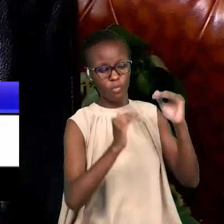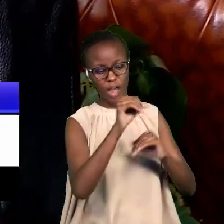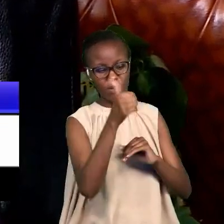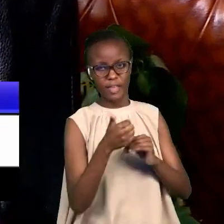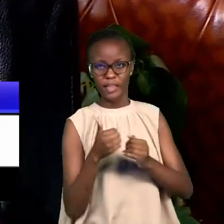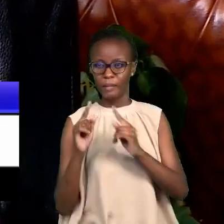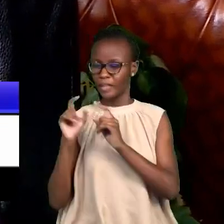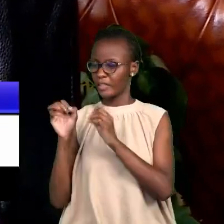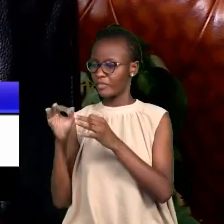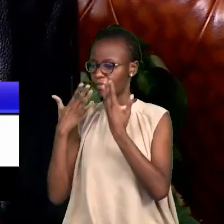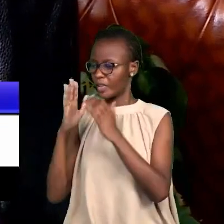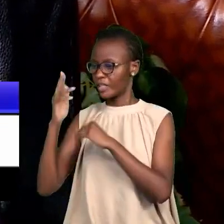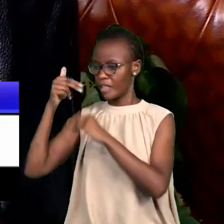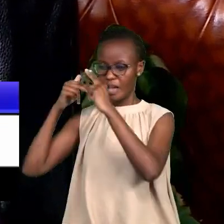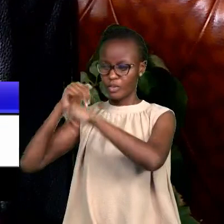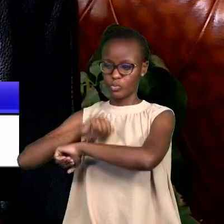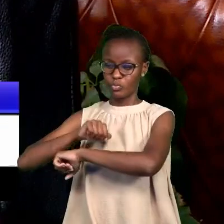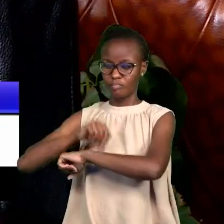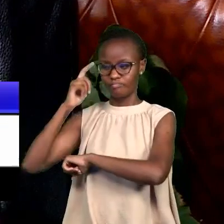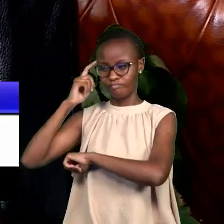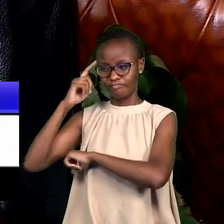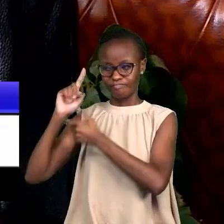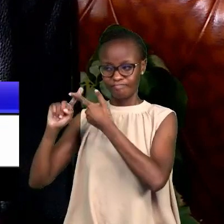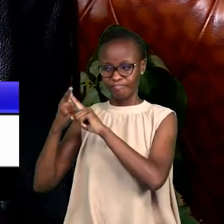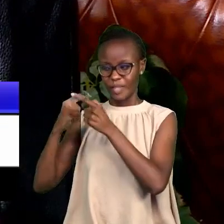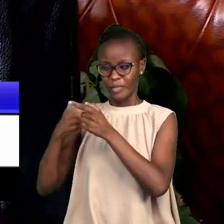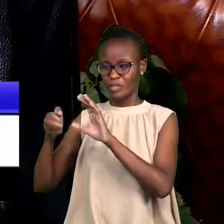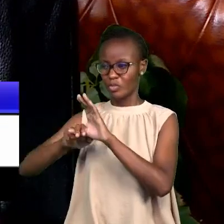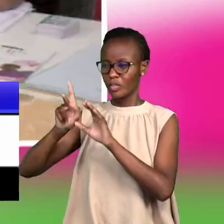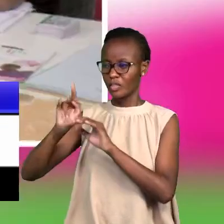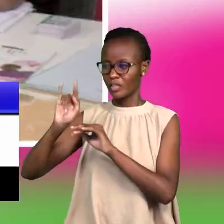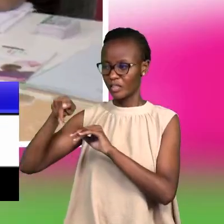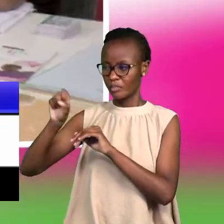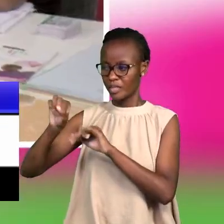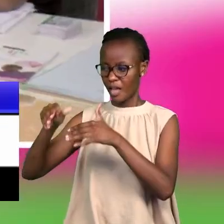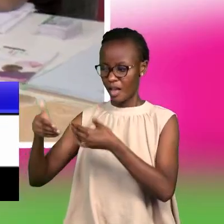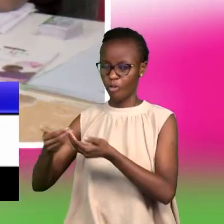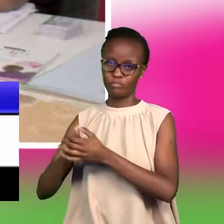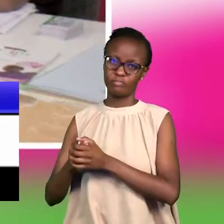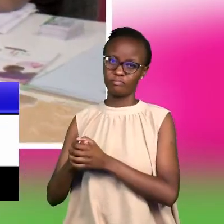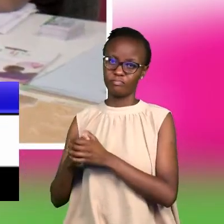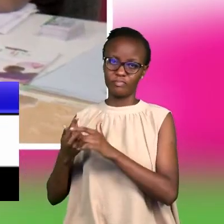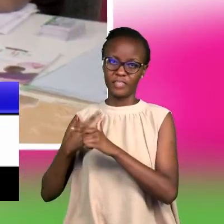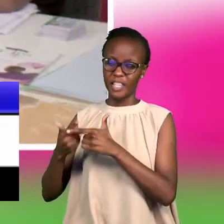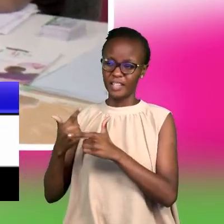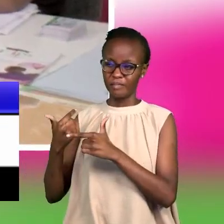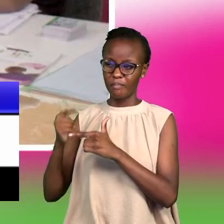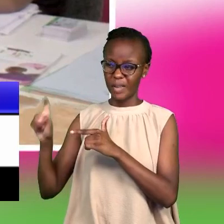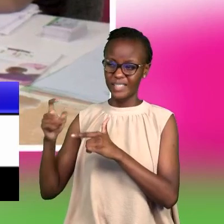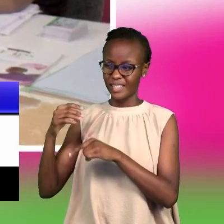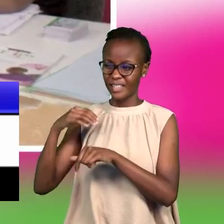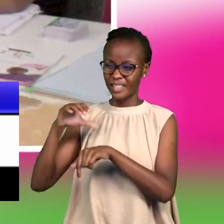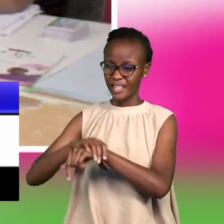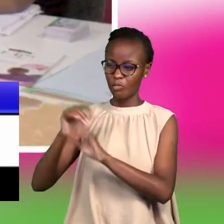the high school, yes. And they're wondering, how do I join Kips, and what grades do I need to have